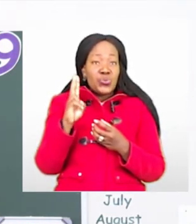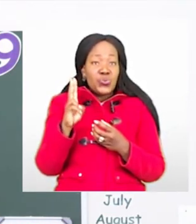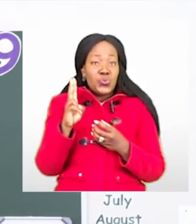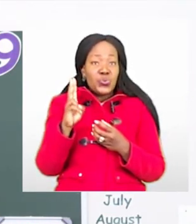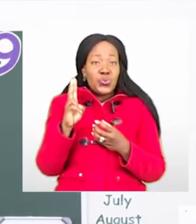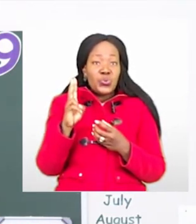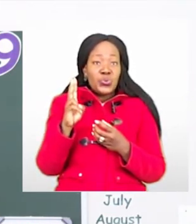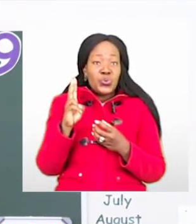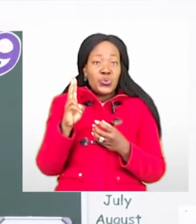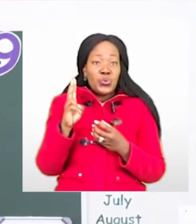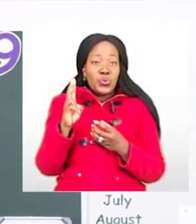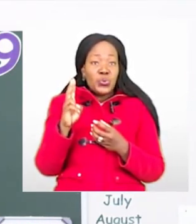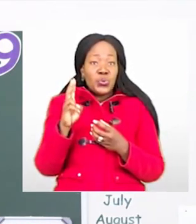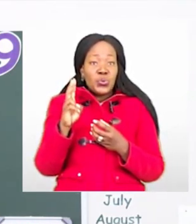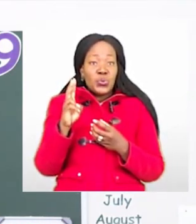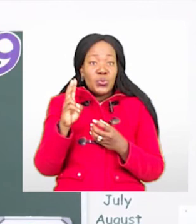2,